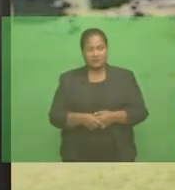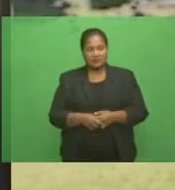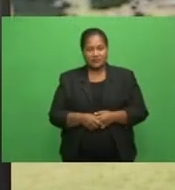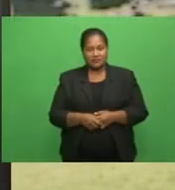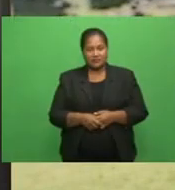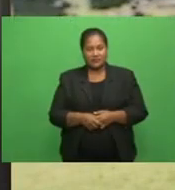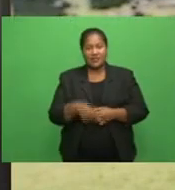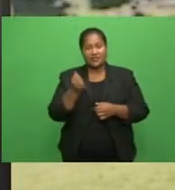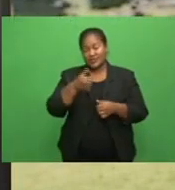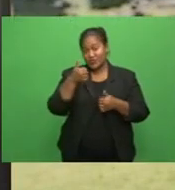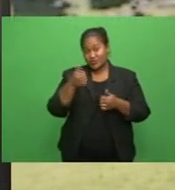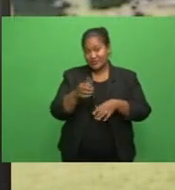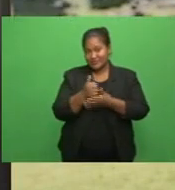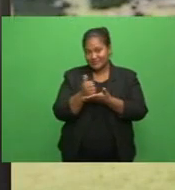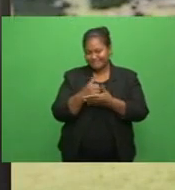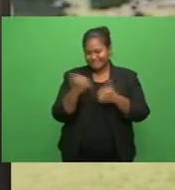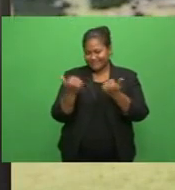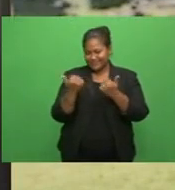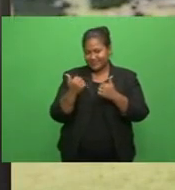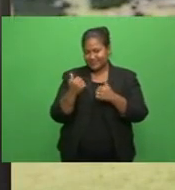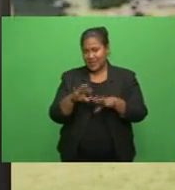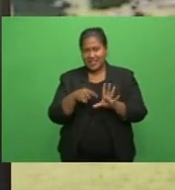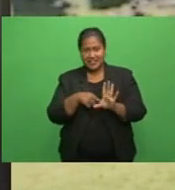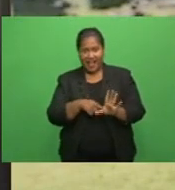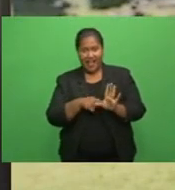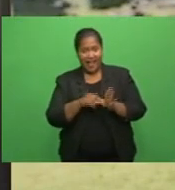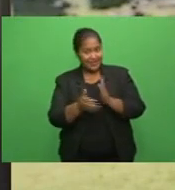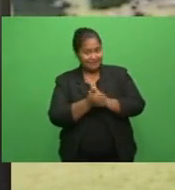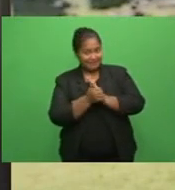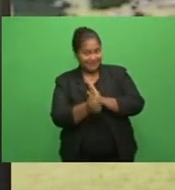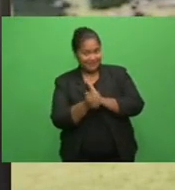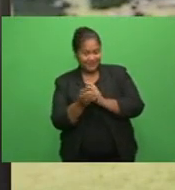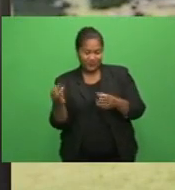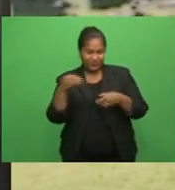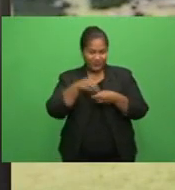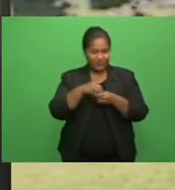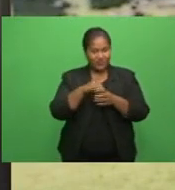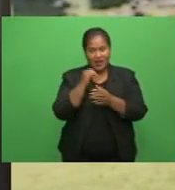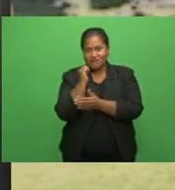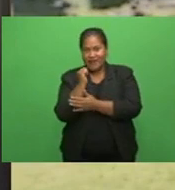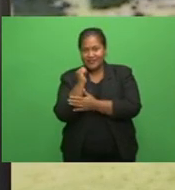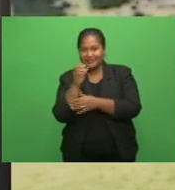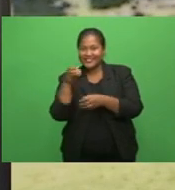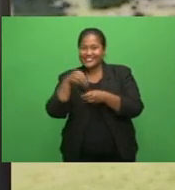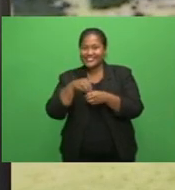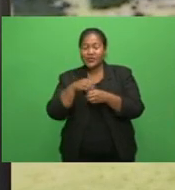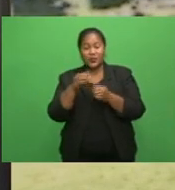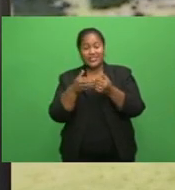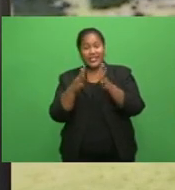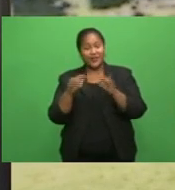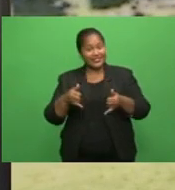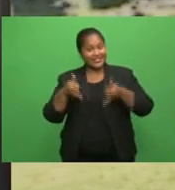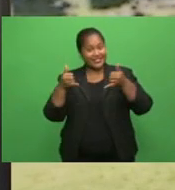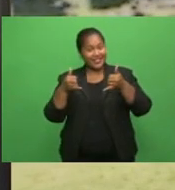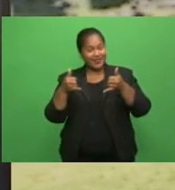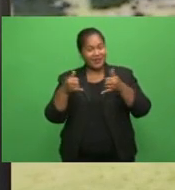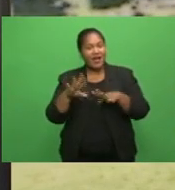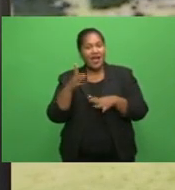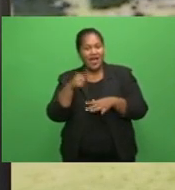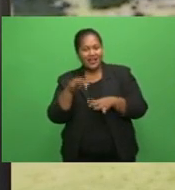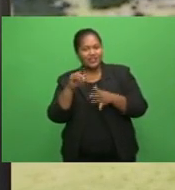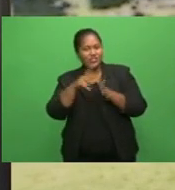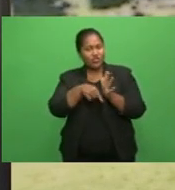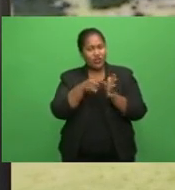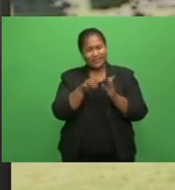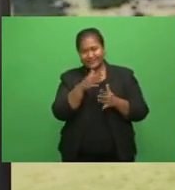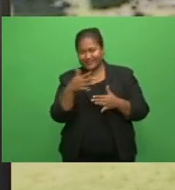There's a good number of young and promising talent emerging onto the domestic rugby scene with the start of the Skipper Cup. While Tronetani Wasurakuta